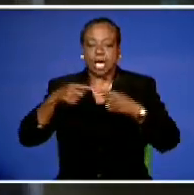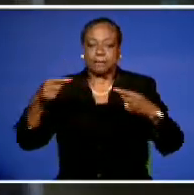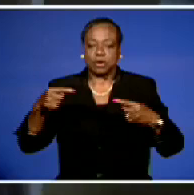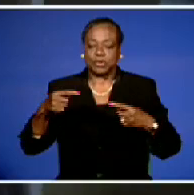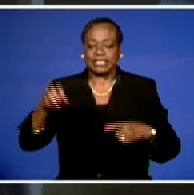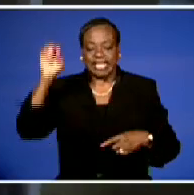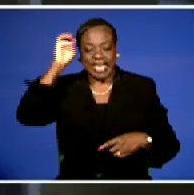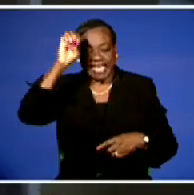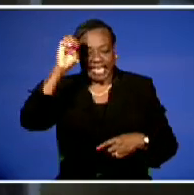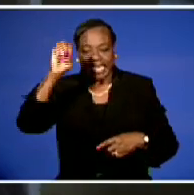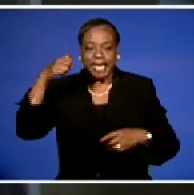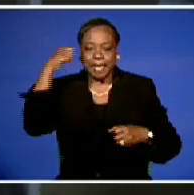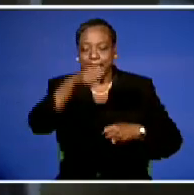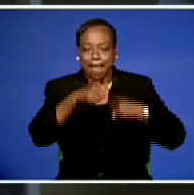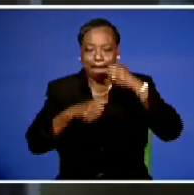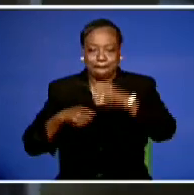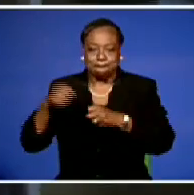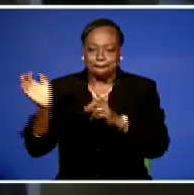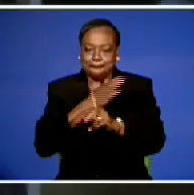me.